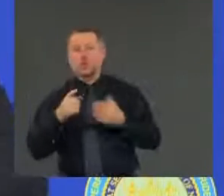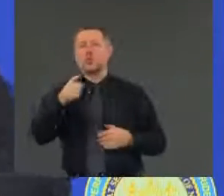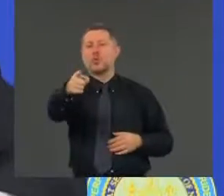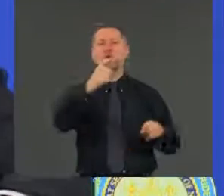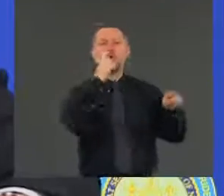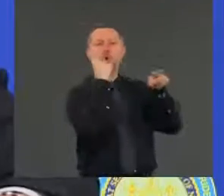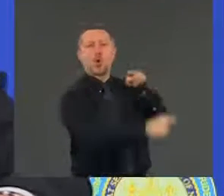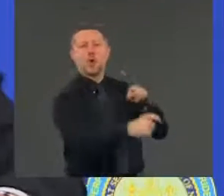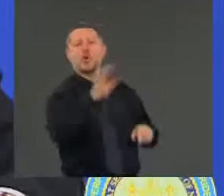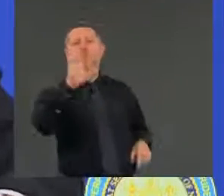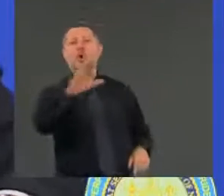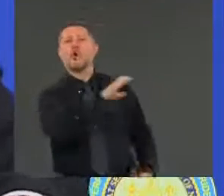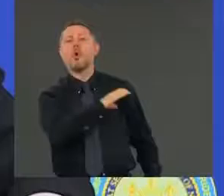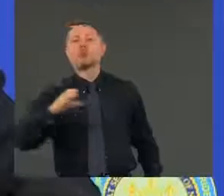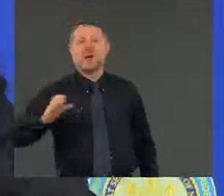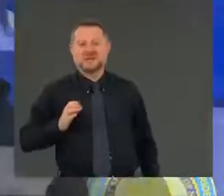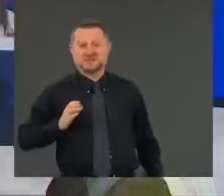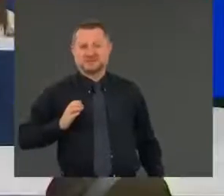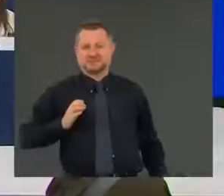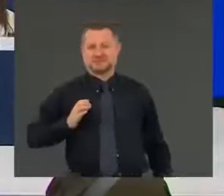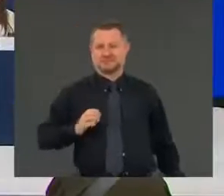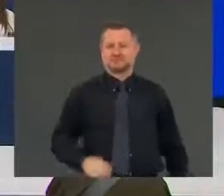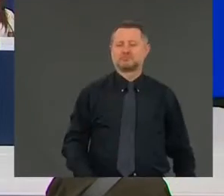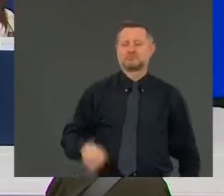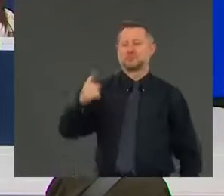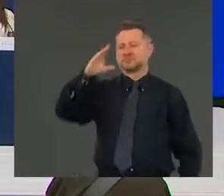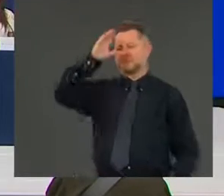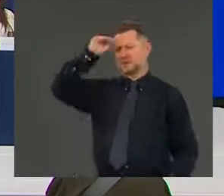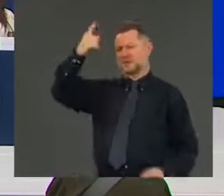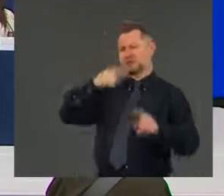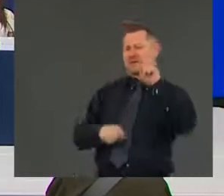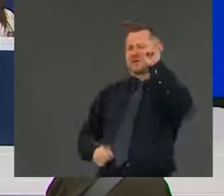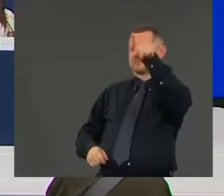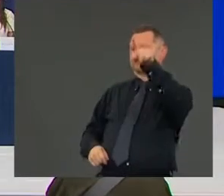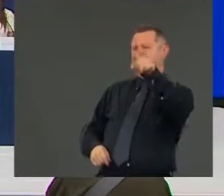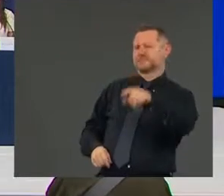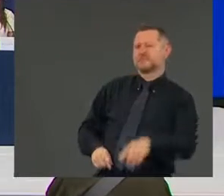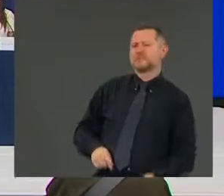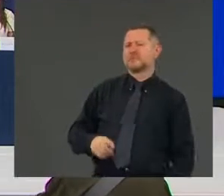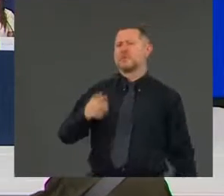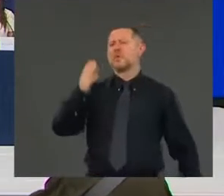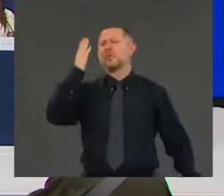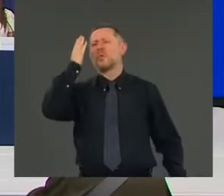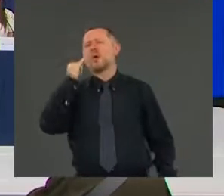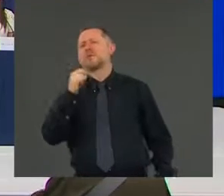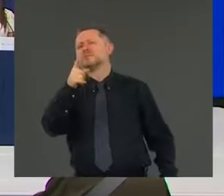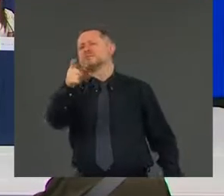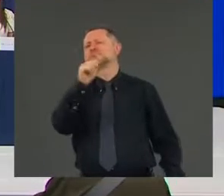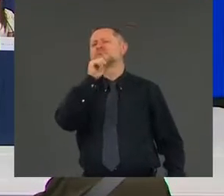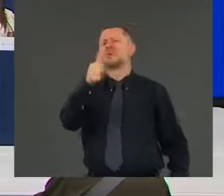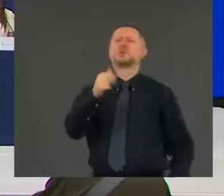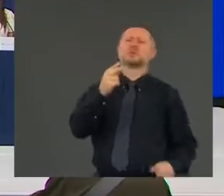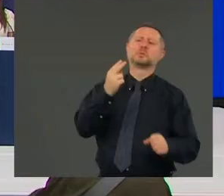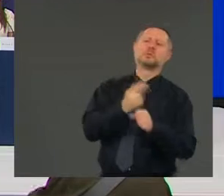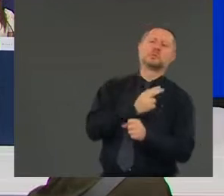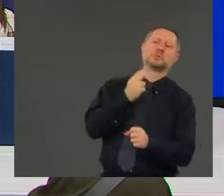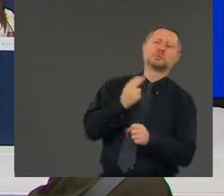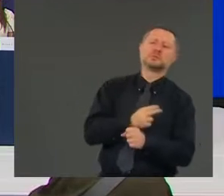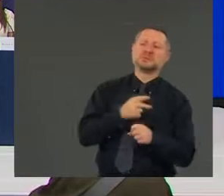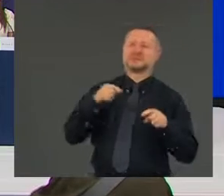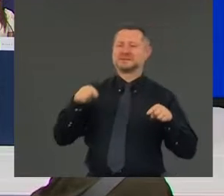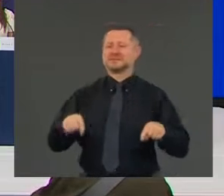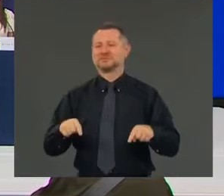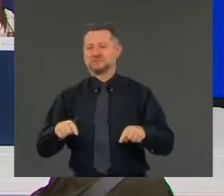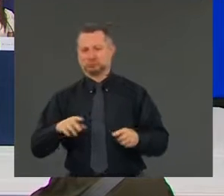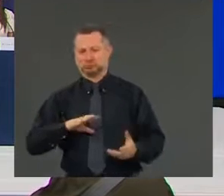there. Party air train? Yeah. Yeah. Why not use the crisis to push forward an actual subway